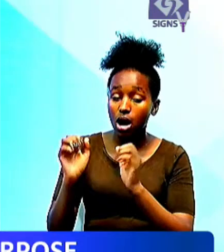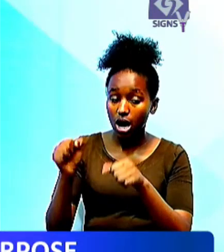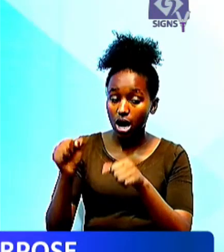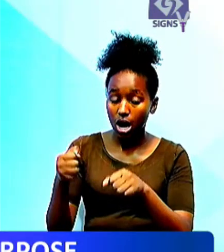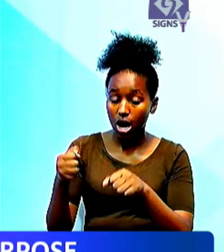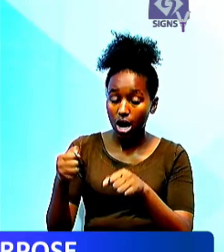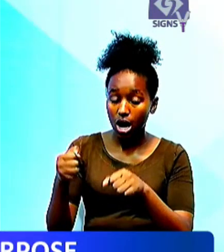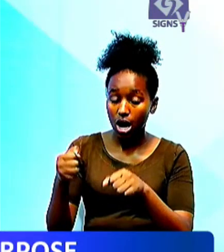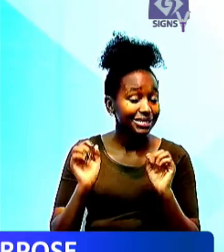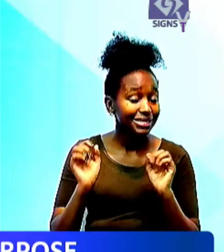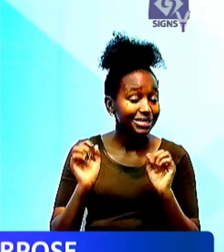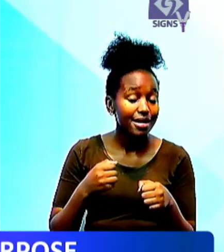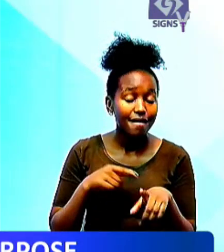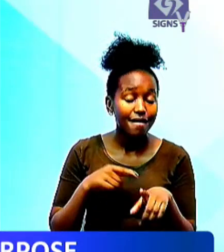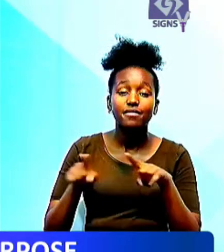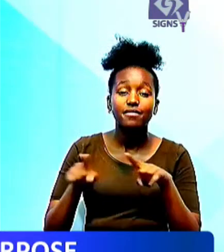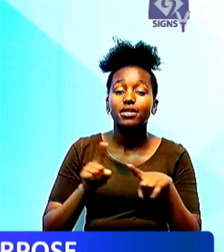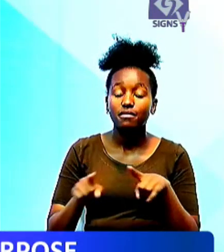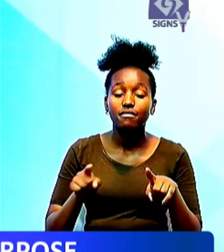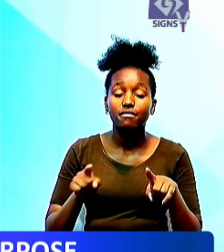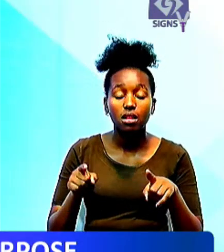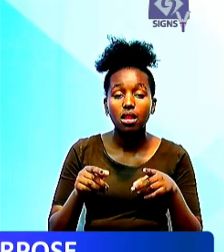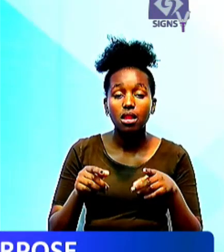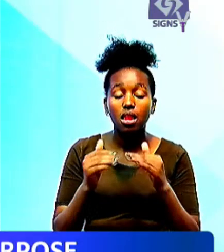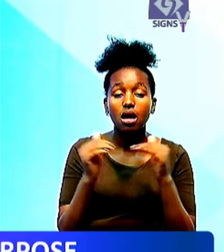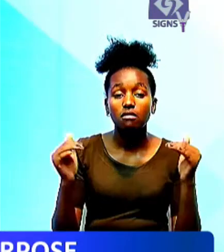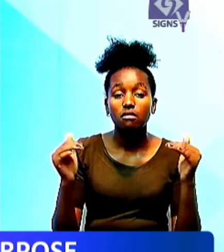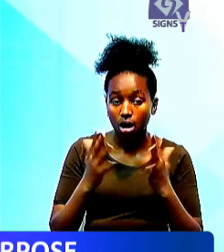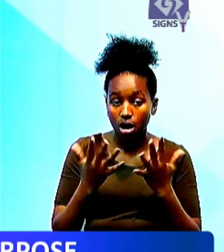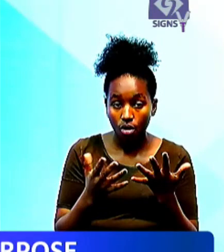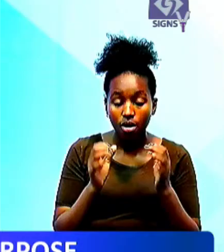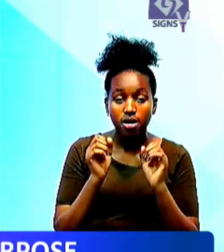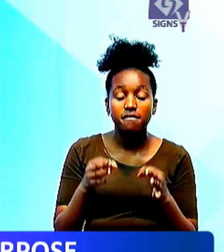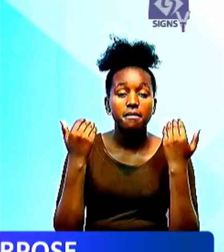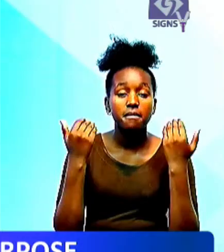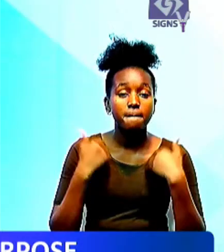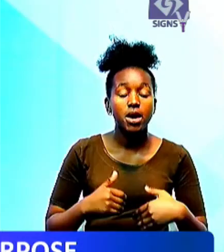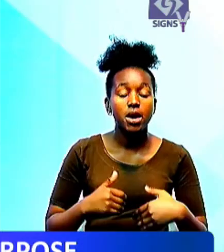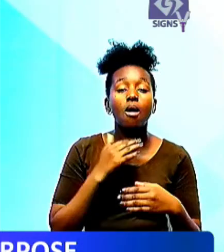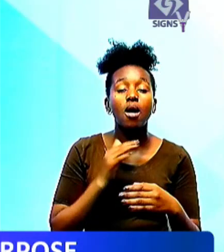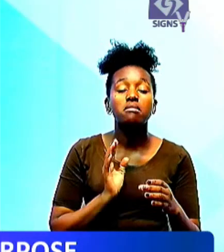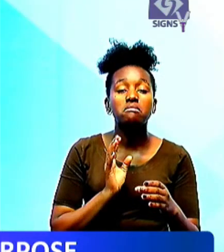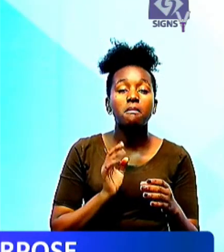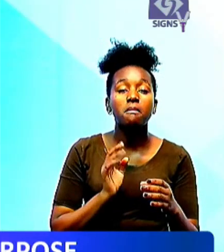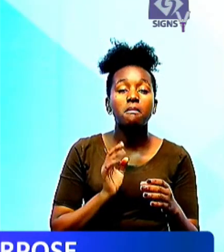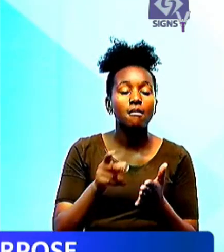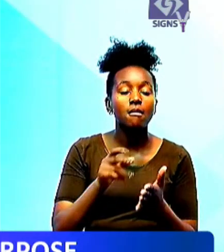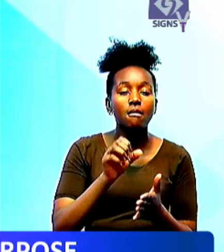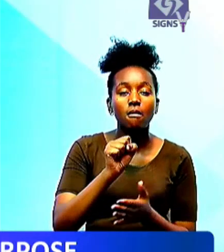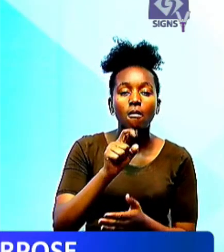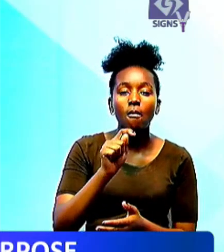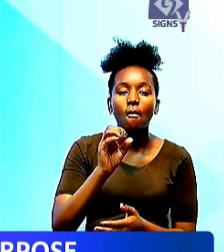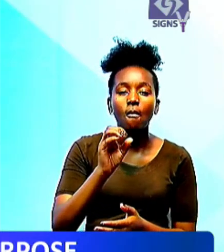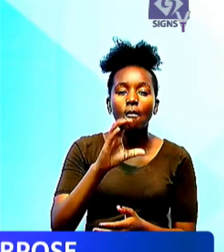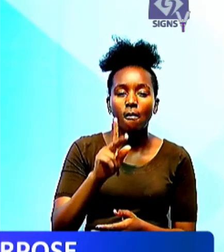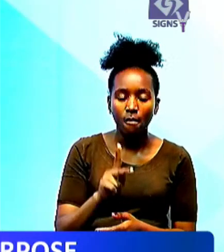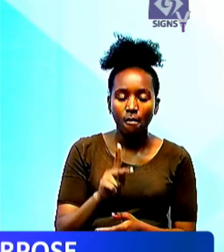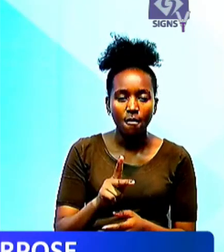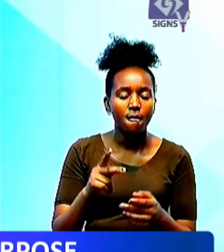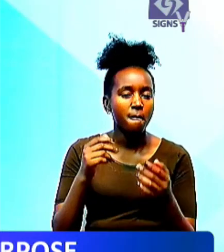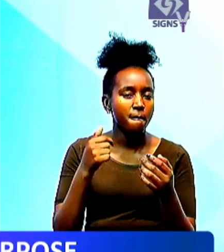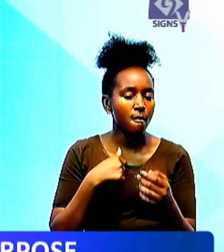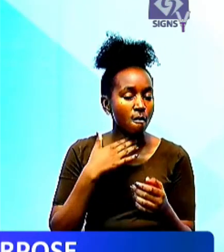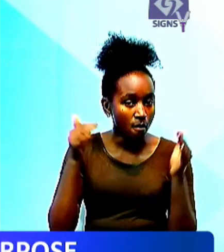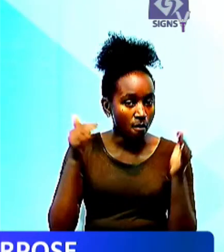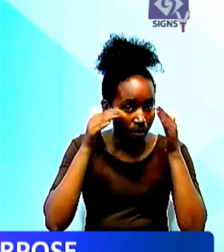different approach. If you are investing in the stock market, you know this is a growth company. I'm buying this share for what we call value.